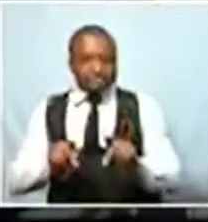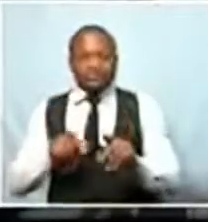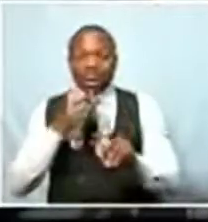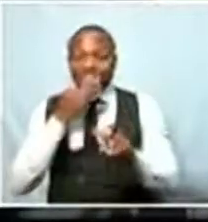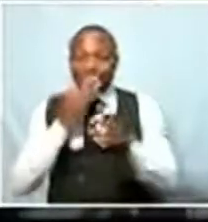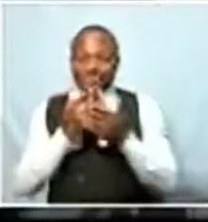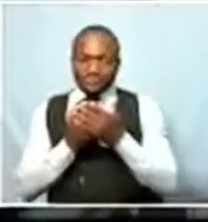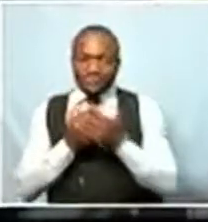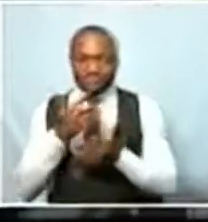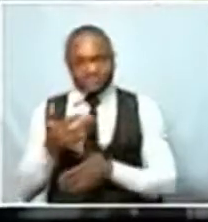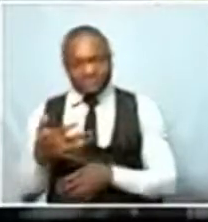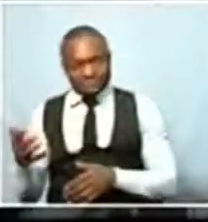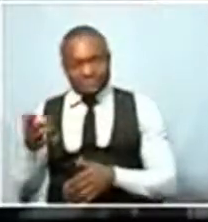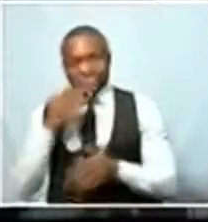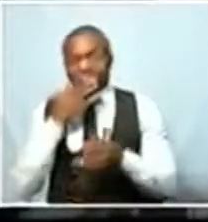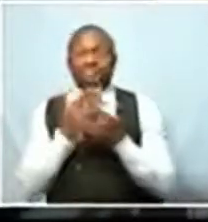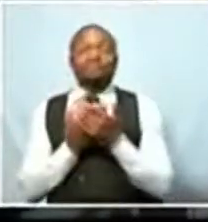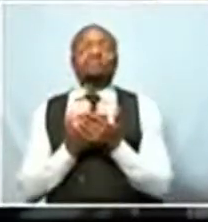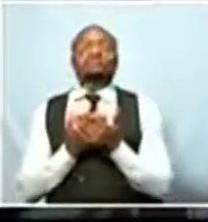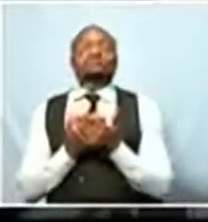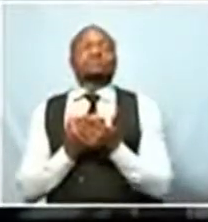interesting part,